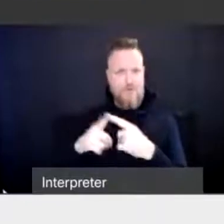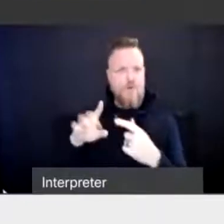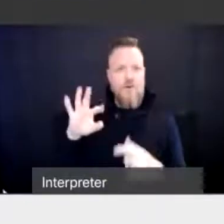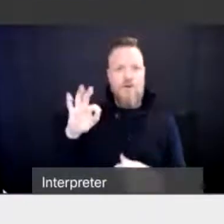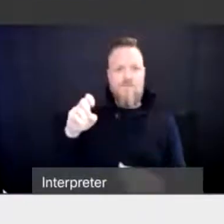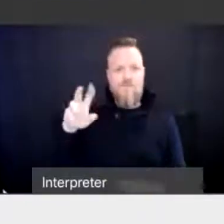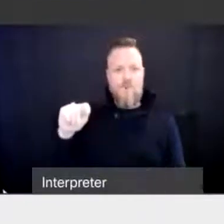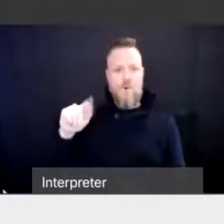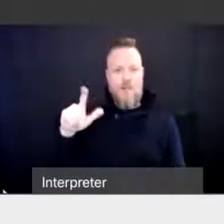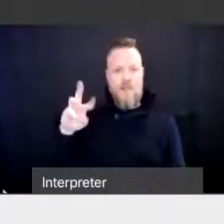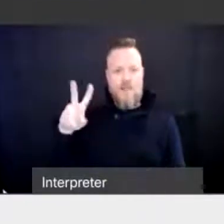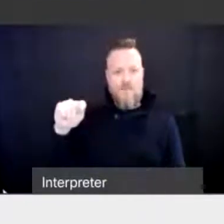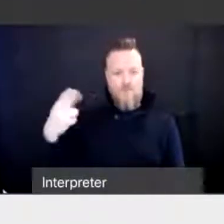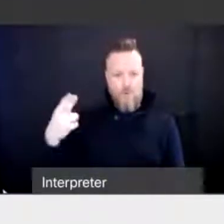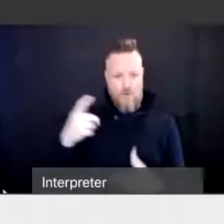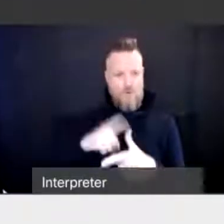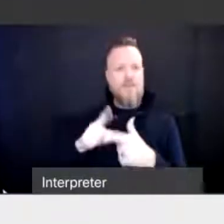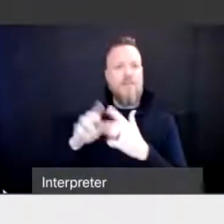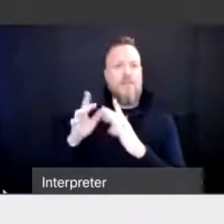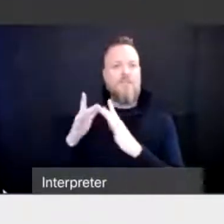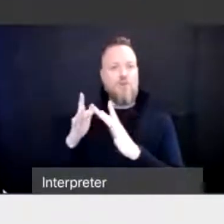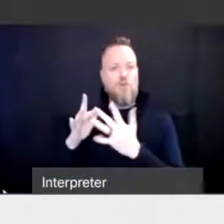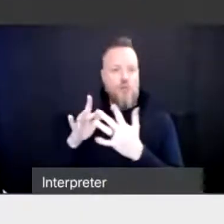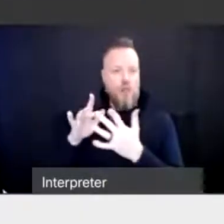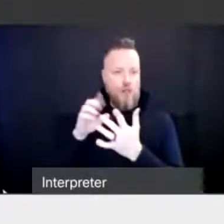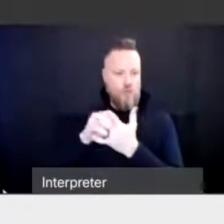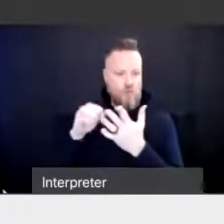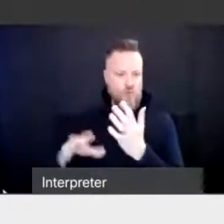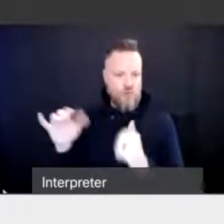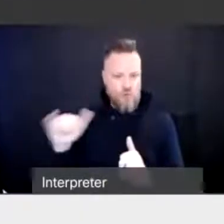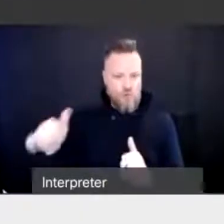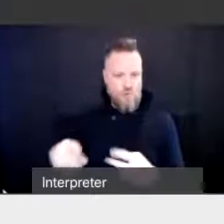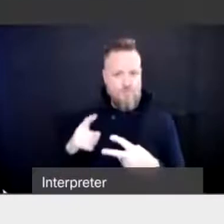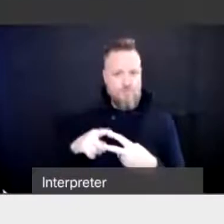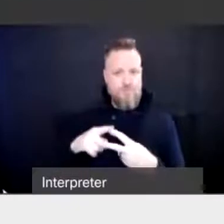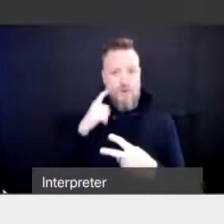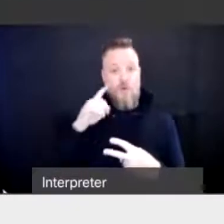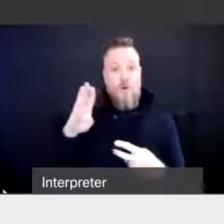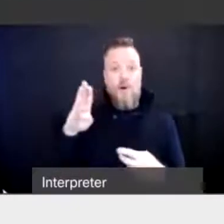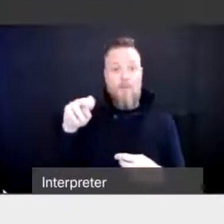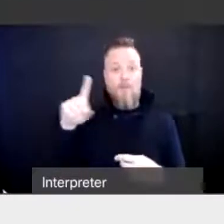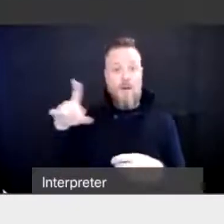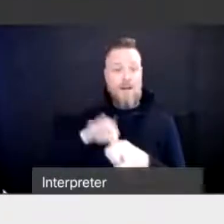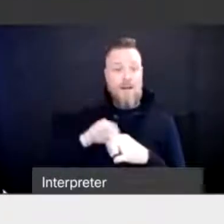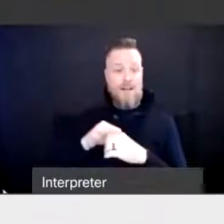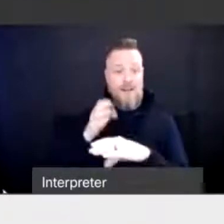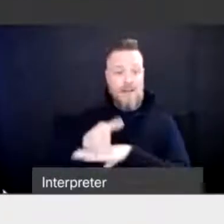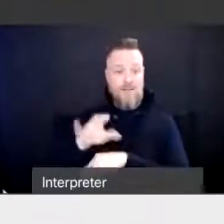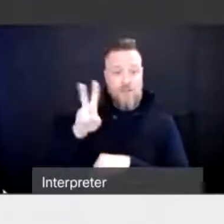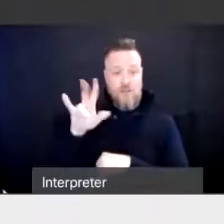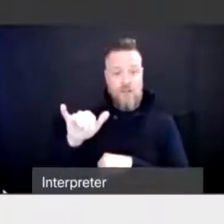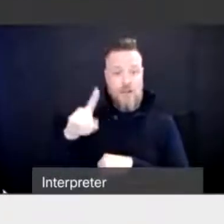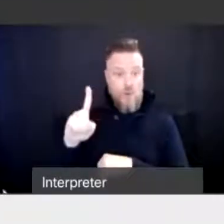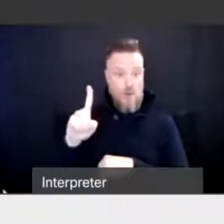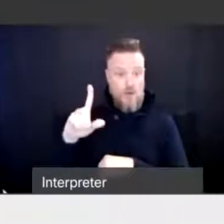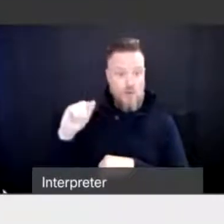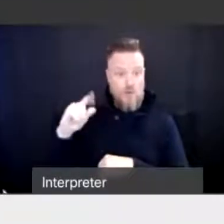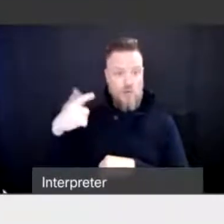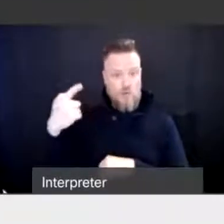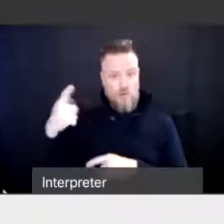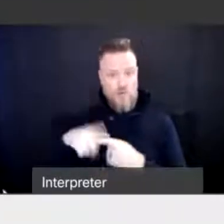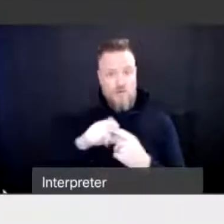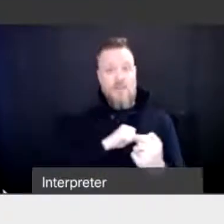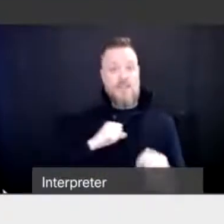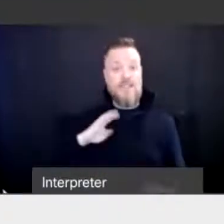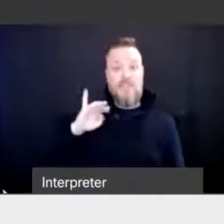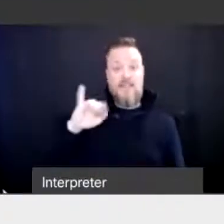then the virtual school student issue. So for bond elections held on or after July 1, 2021, Senate Bill